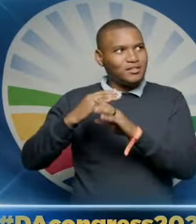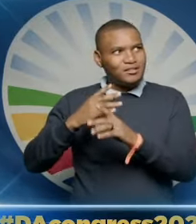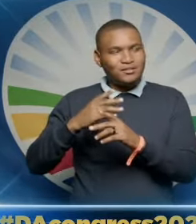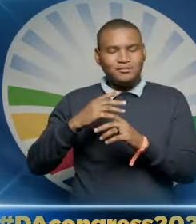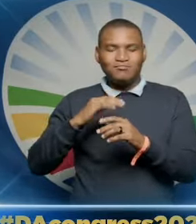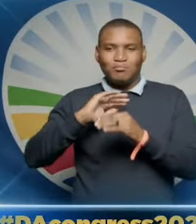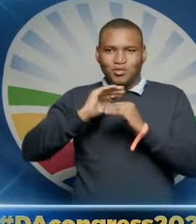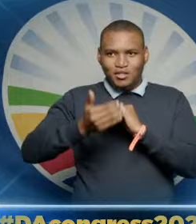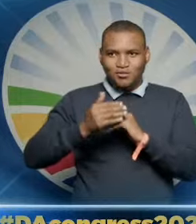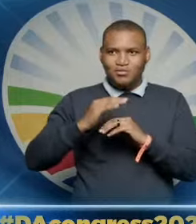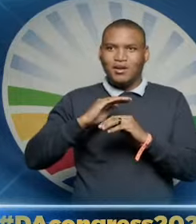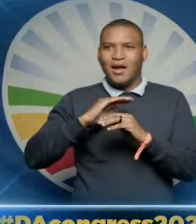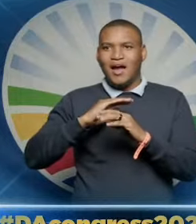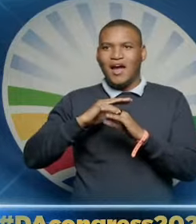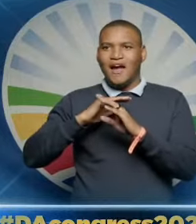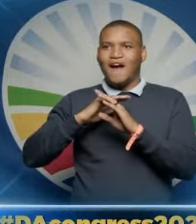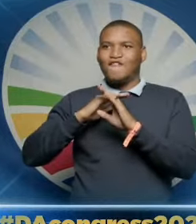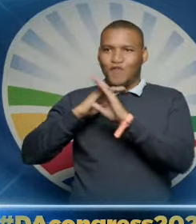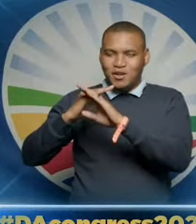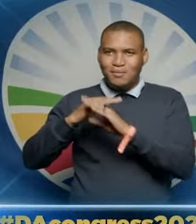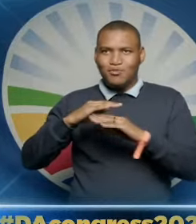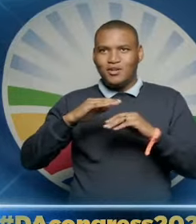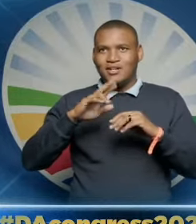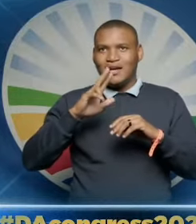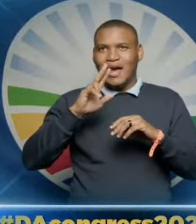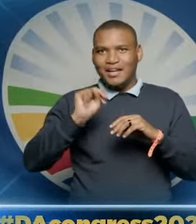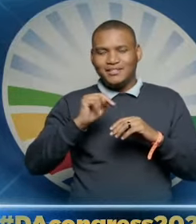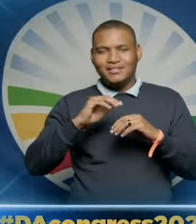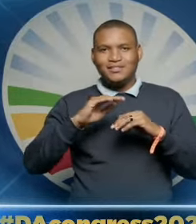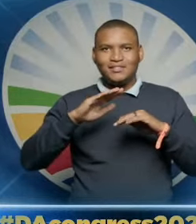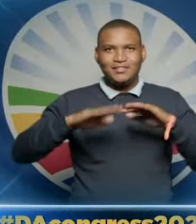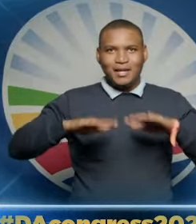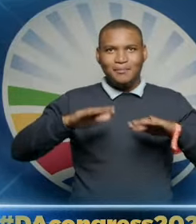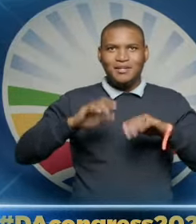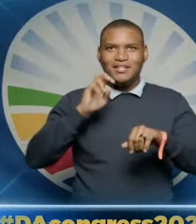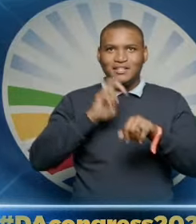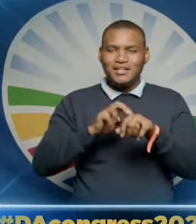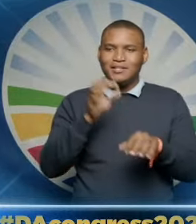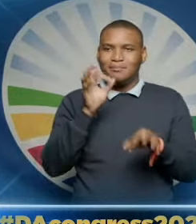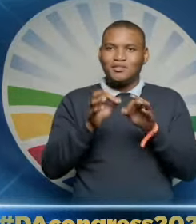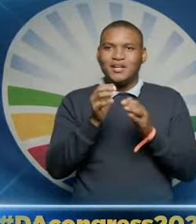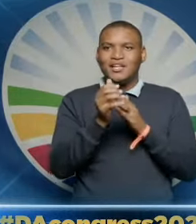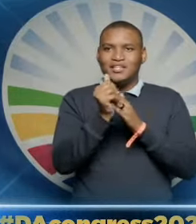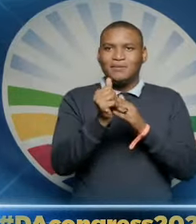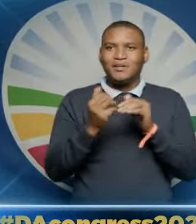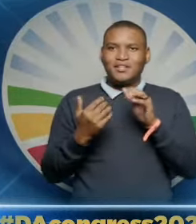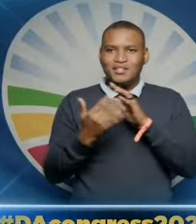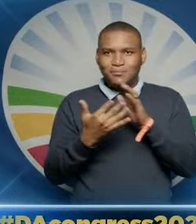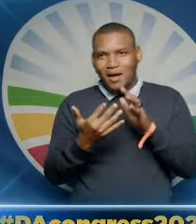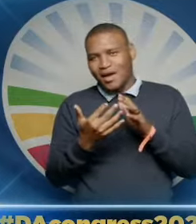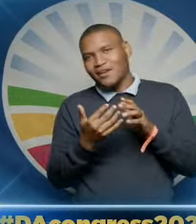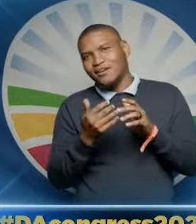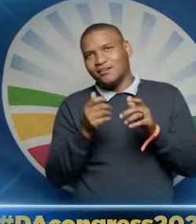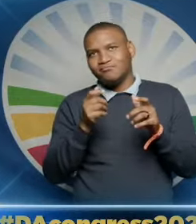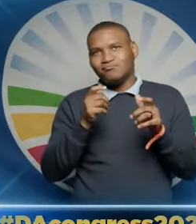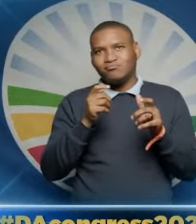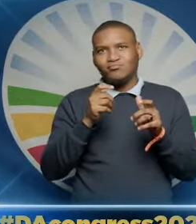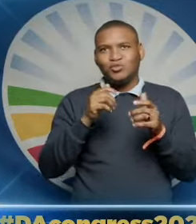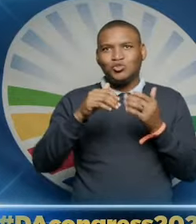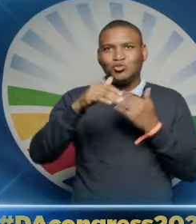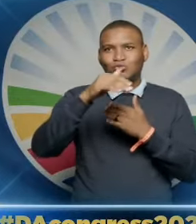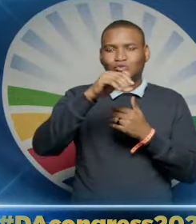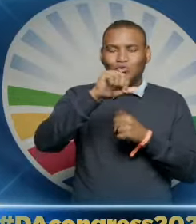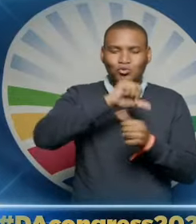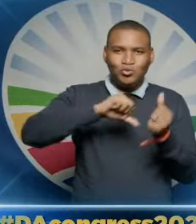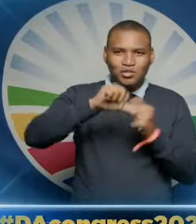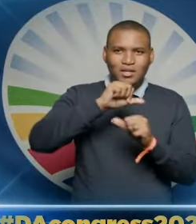instability. Our party needs a new leadership that can inspire and galvanize sectors of society behind a new